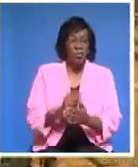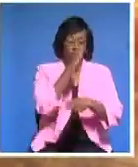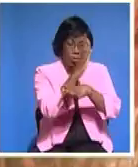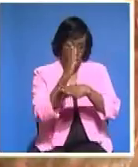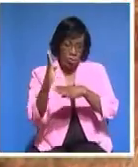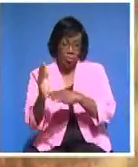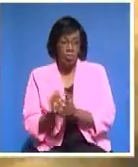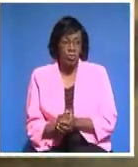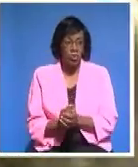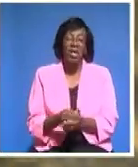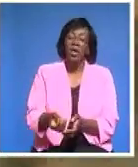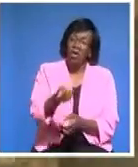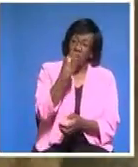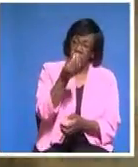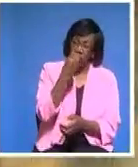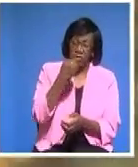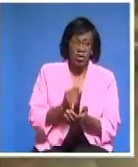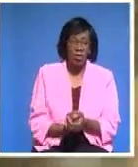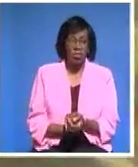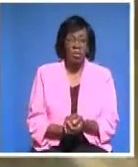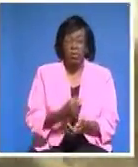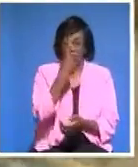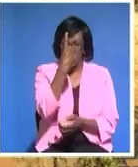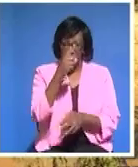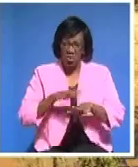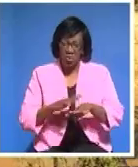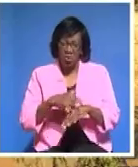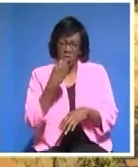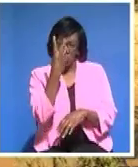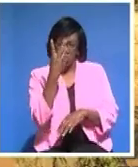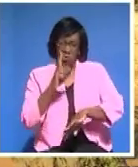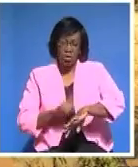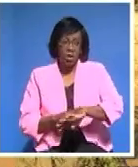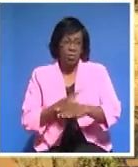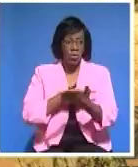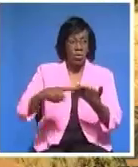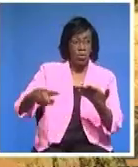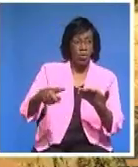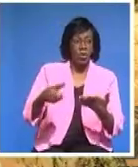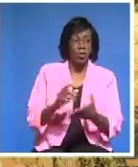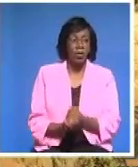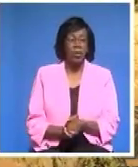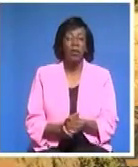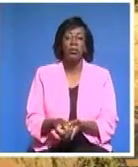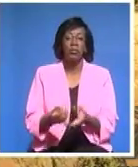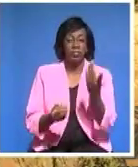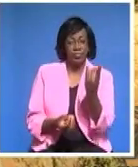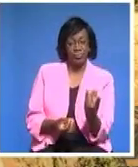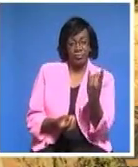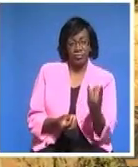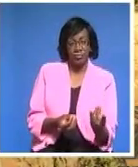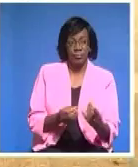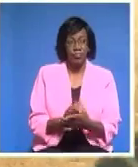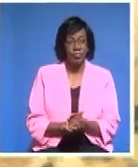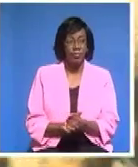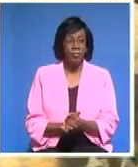them once or twice a week horse meat. Dr. Rudy van Vieren tells me that wild dog